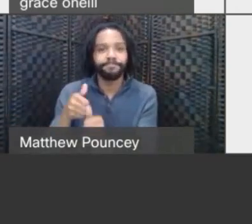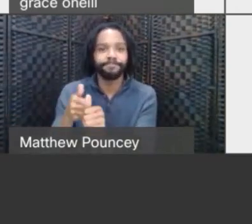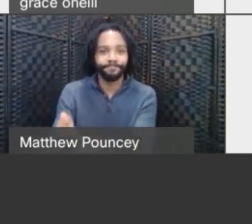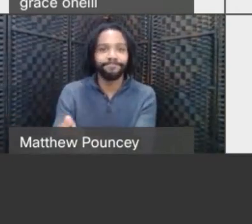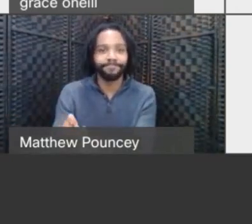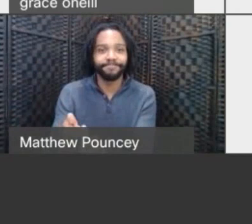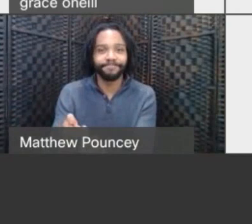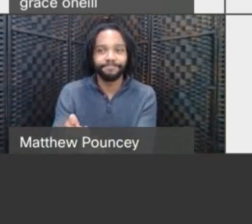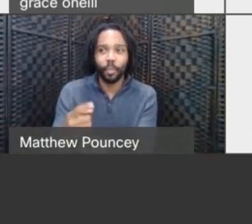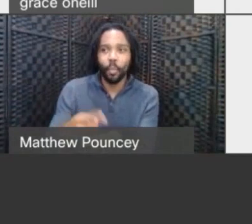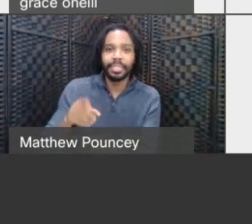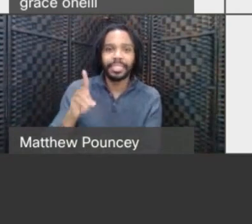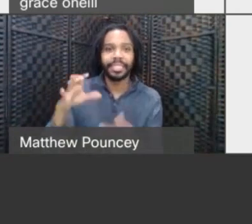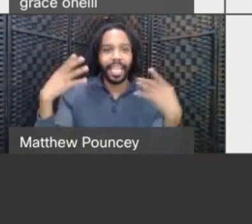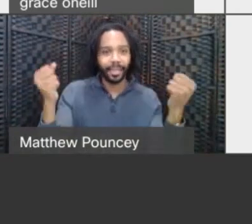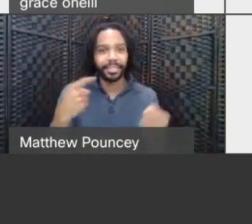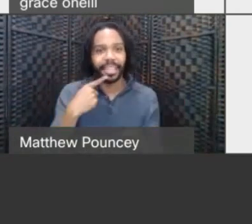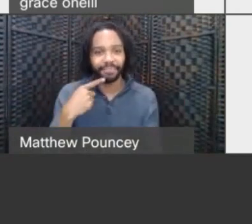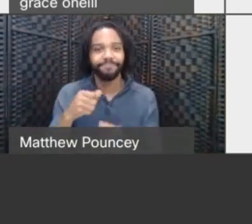posted guidance for 10 days.